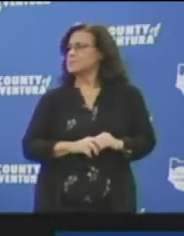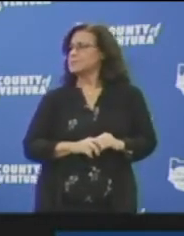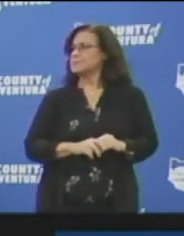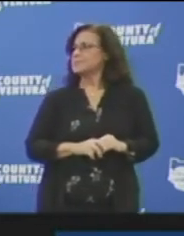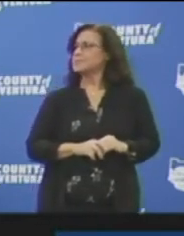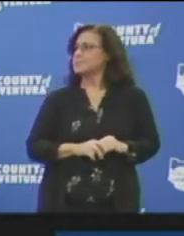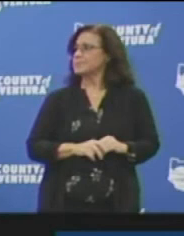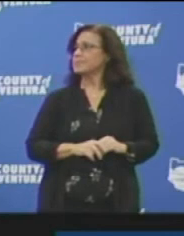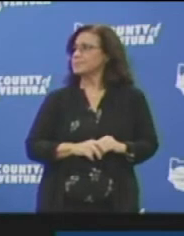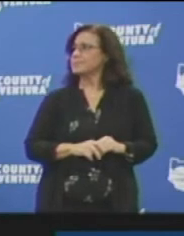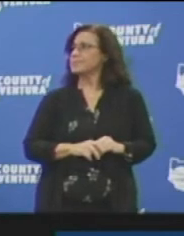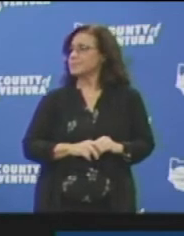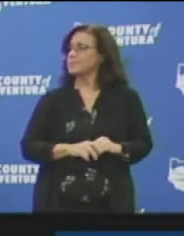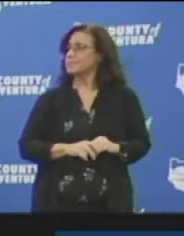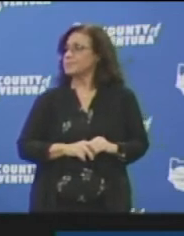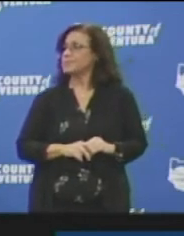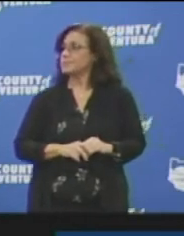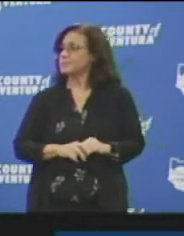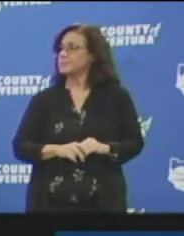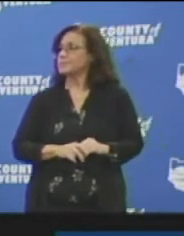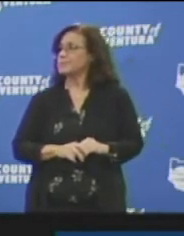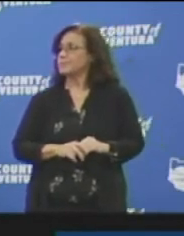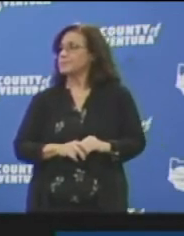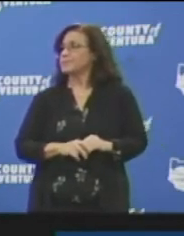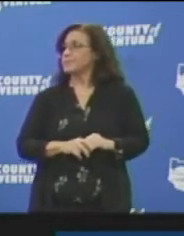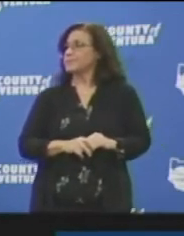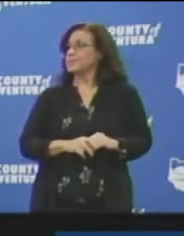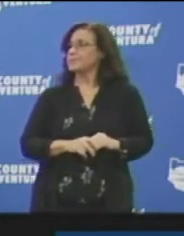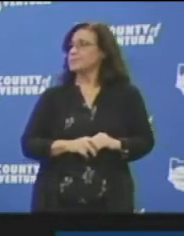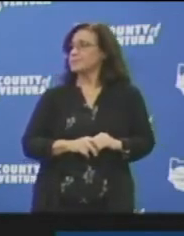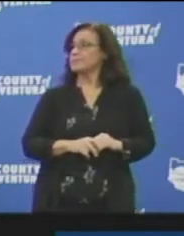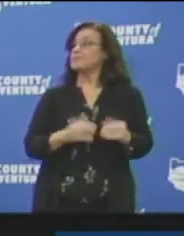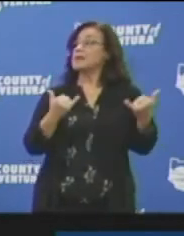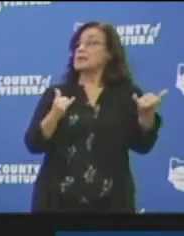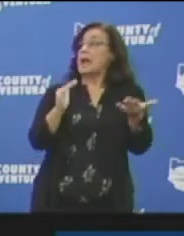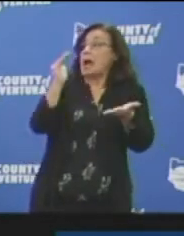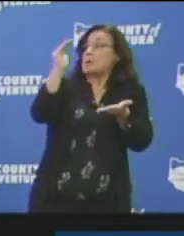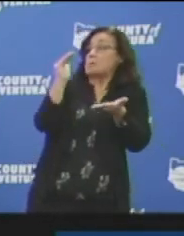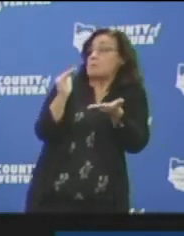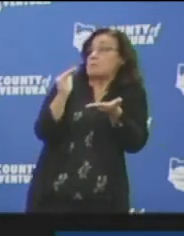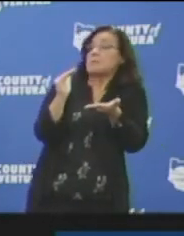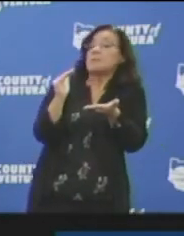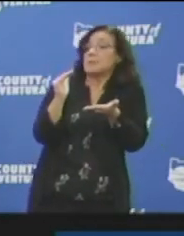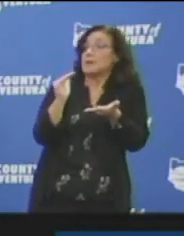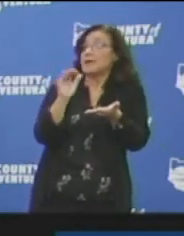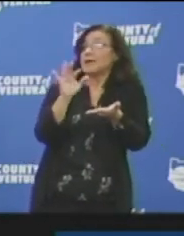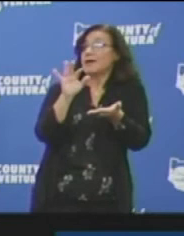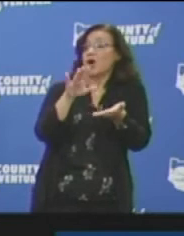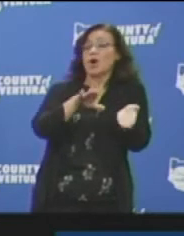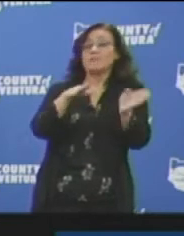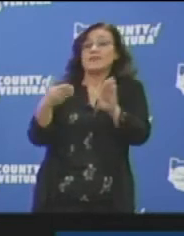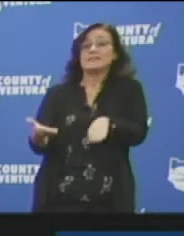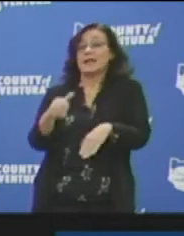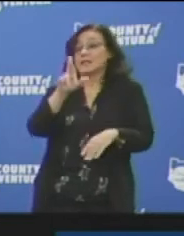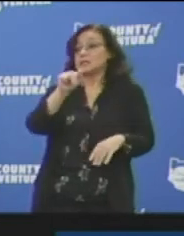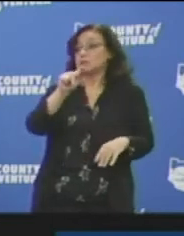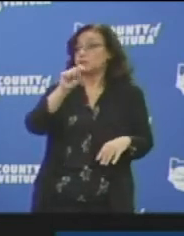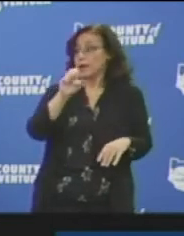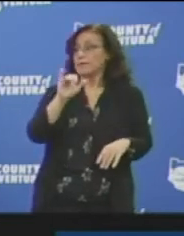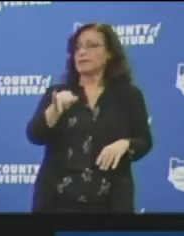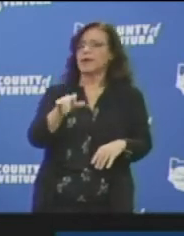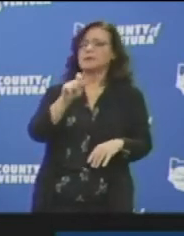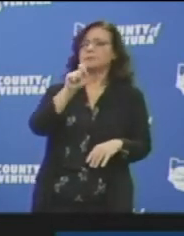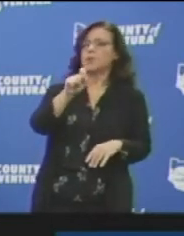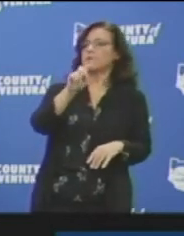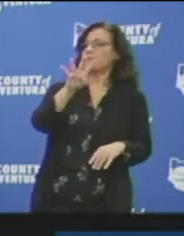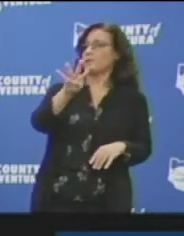Our case fatality rate is now, like November's, down to 0.4%. And there's